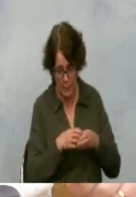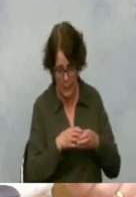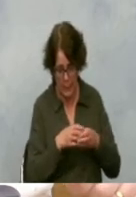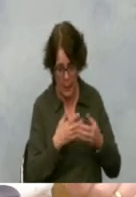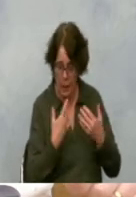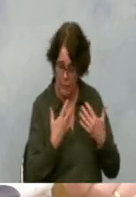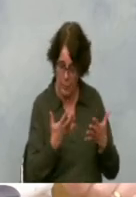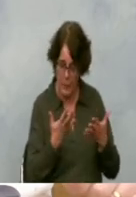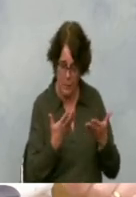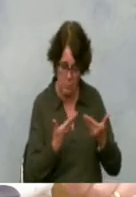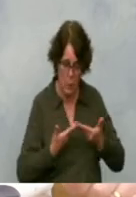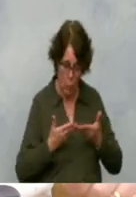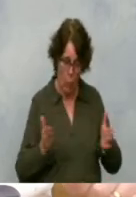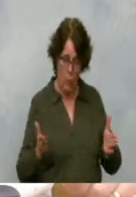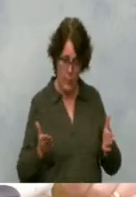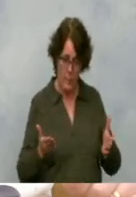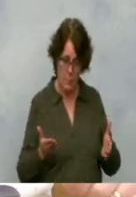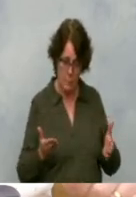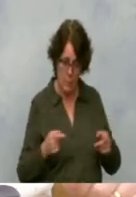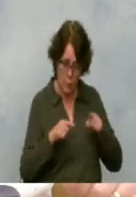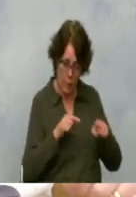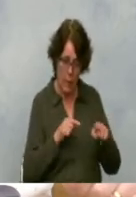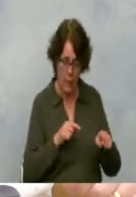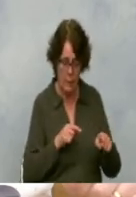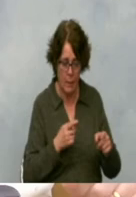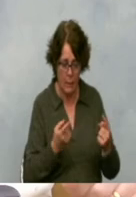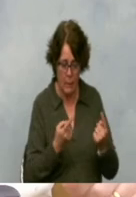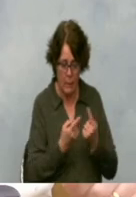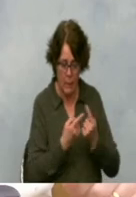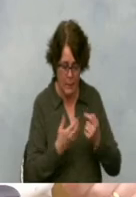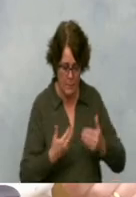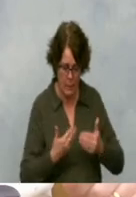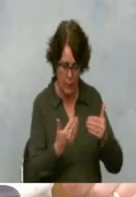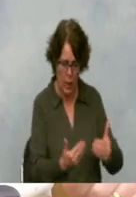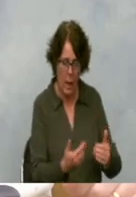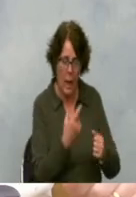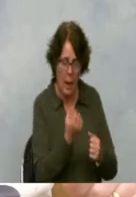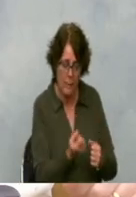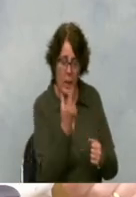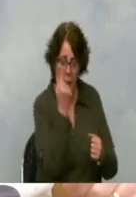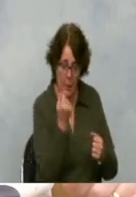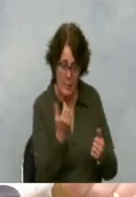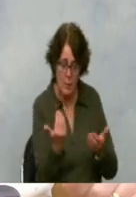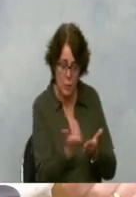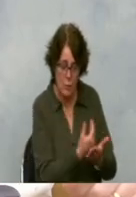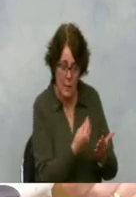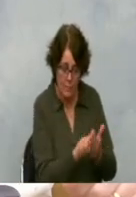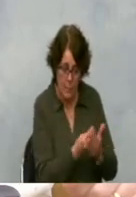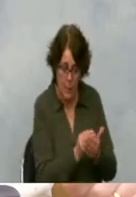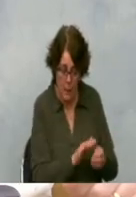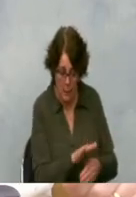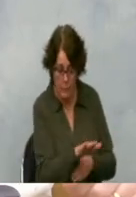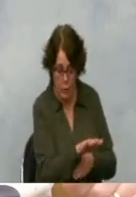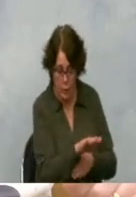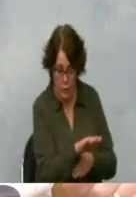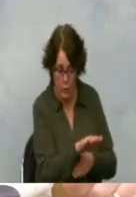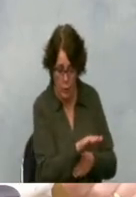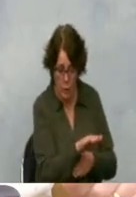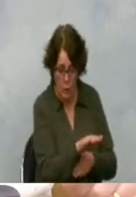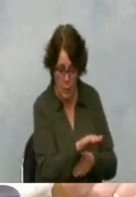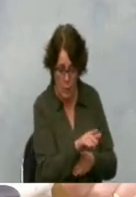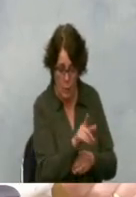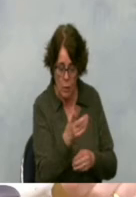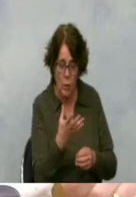to that. So if things are brought forward that have the capacity to save money moving forward through spending more in the